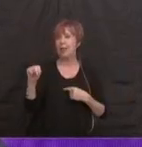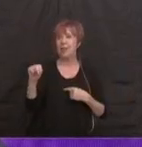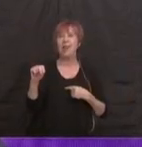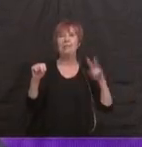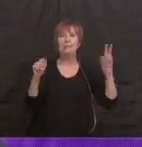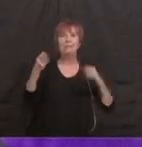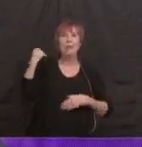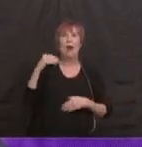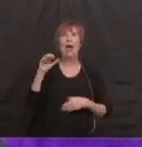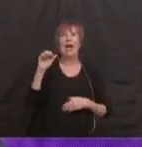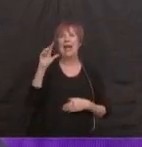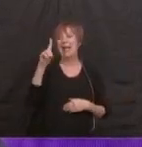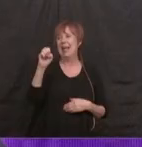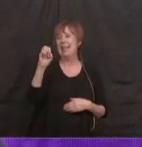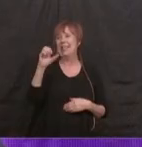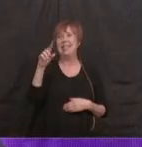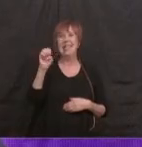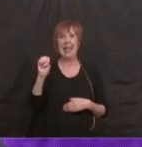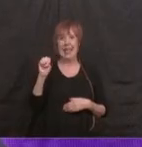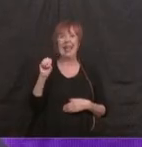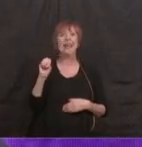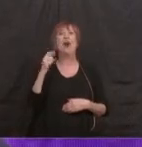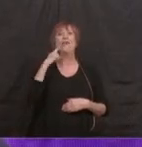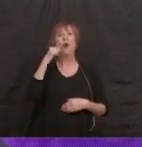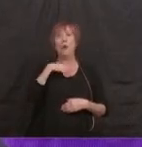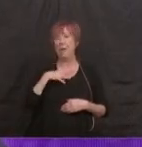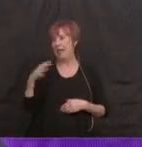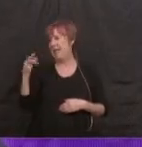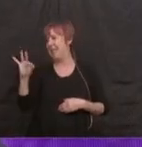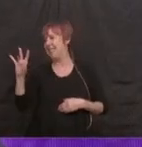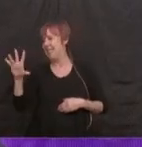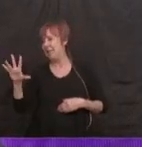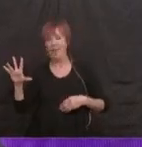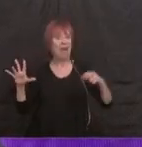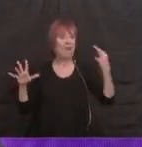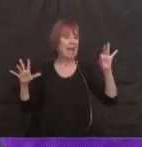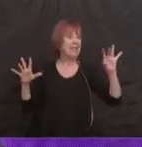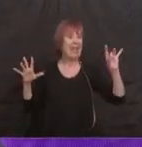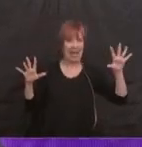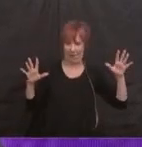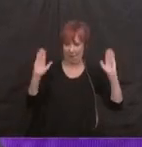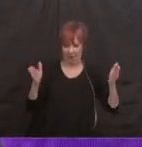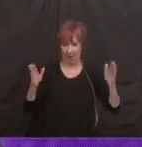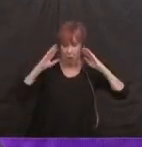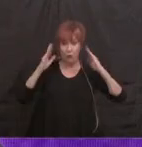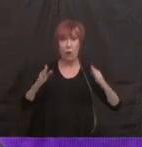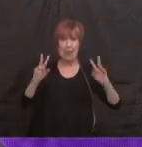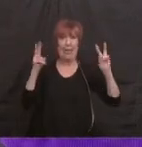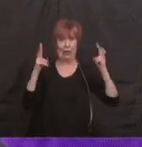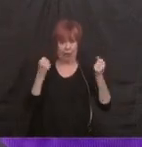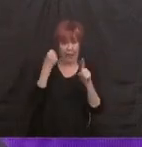for women from the period of 1975 to 1985 that focused on the policies and issues that impact women, such